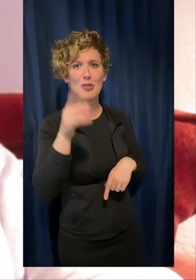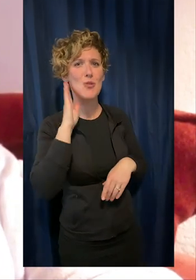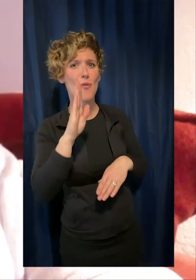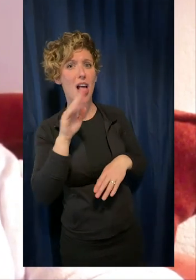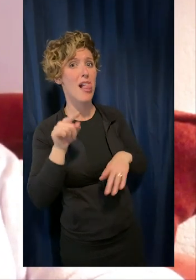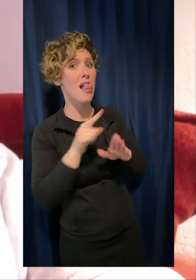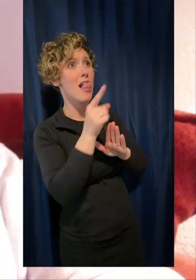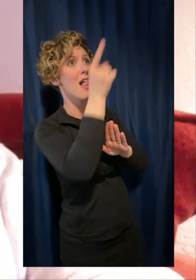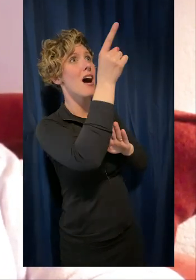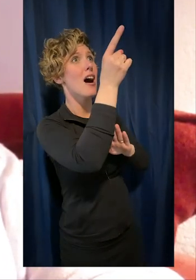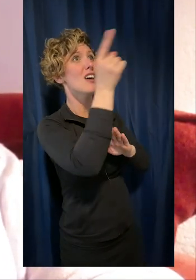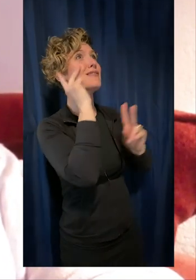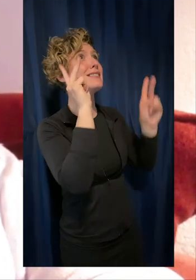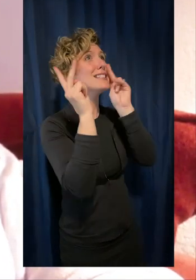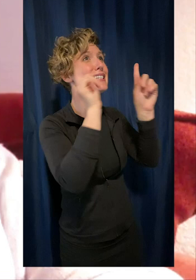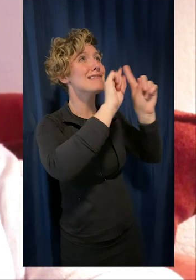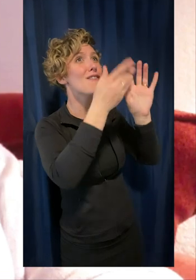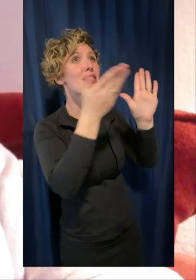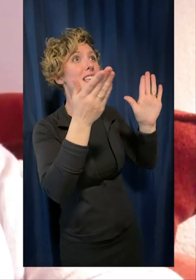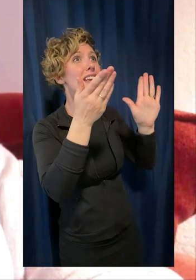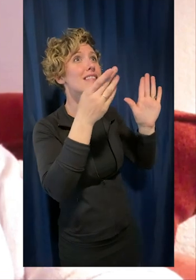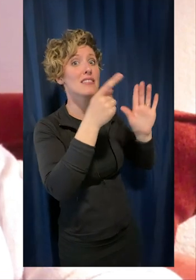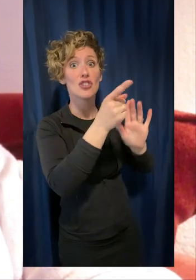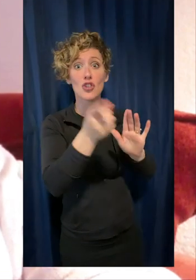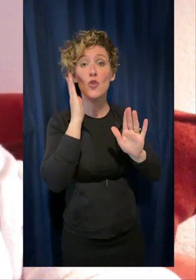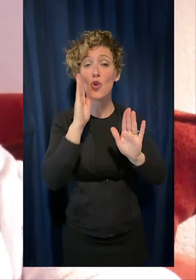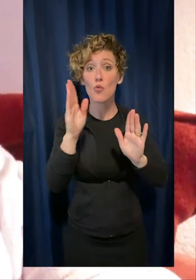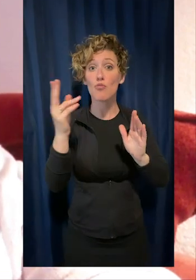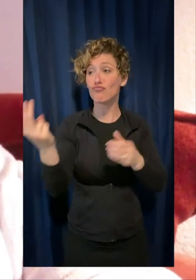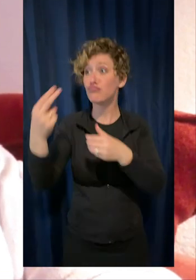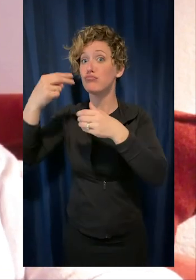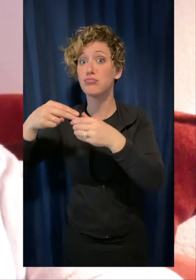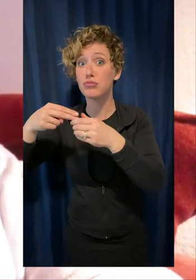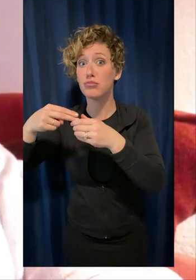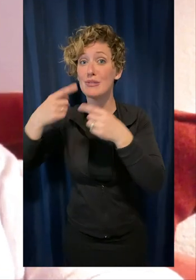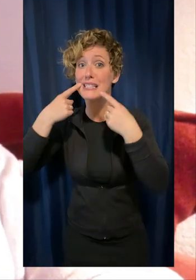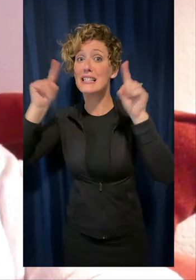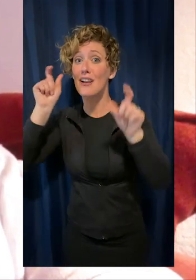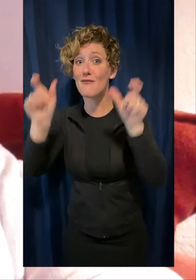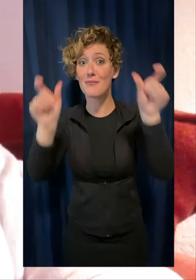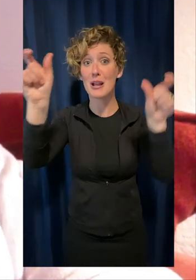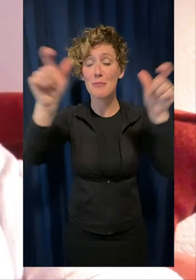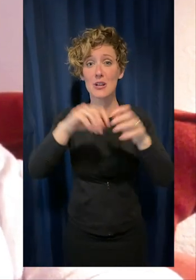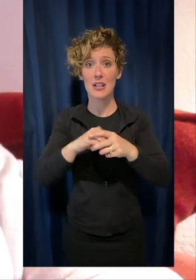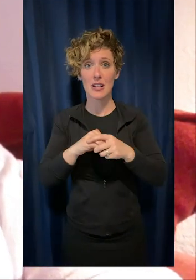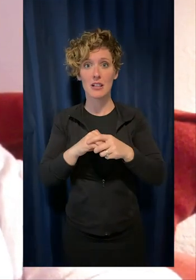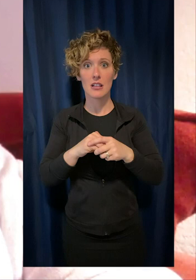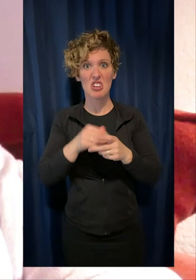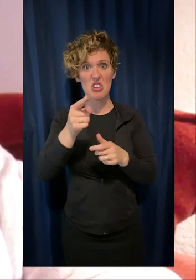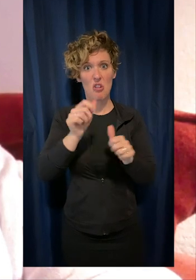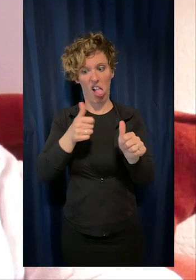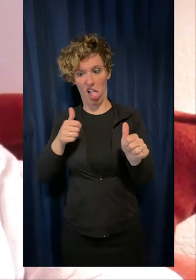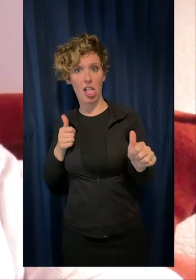great sights. You'll join the high flyers who soar to high heights. You won't lag behind because you'll have